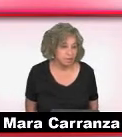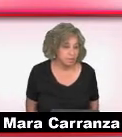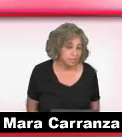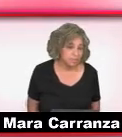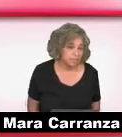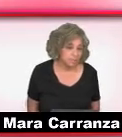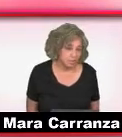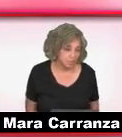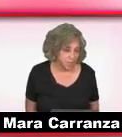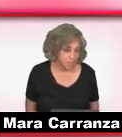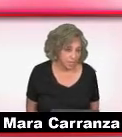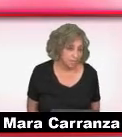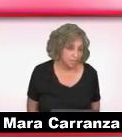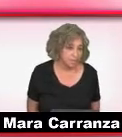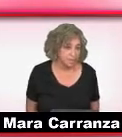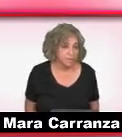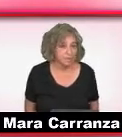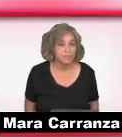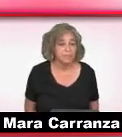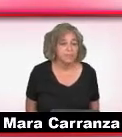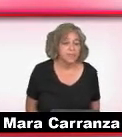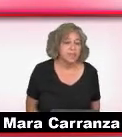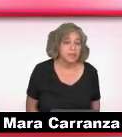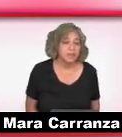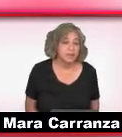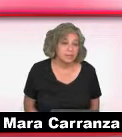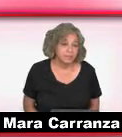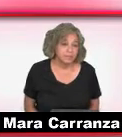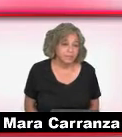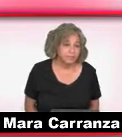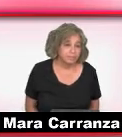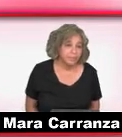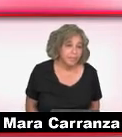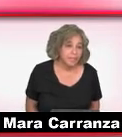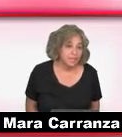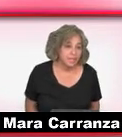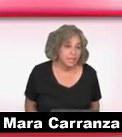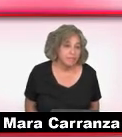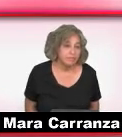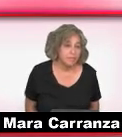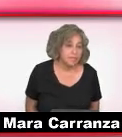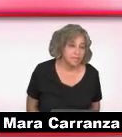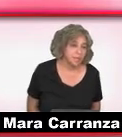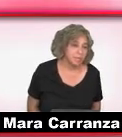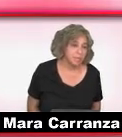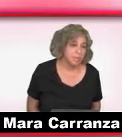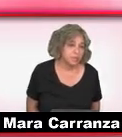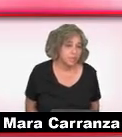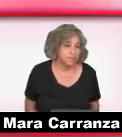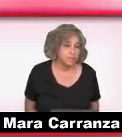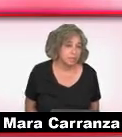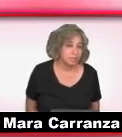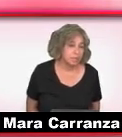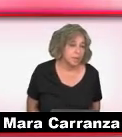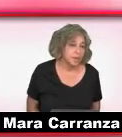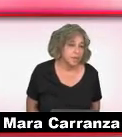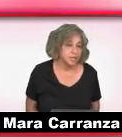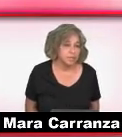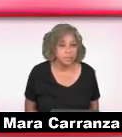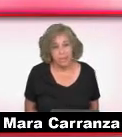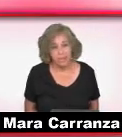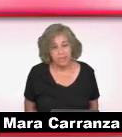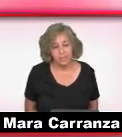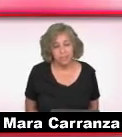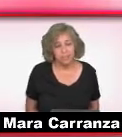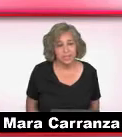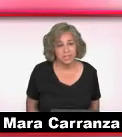Calderón was running the thing, si un militar, por ejemplo, if a military person wanted to